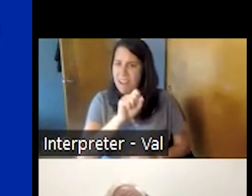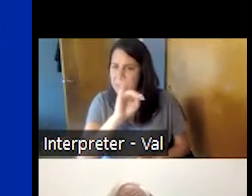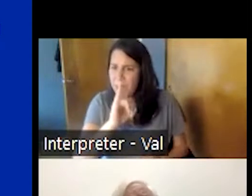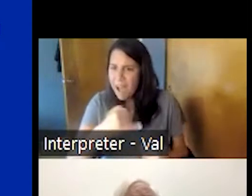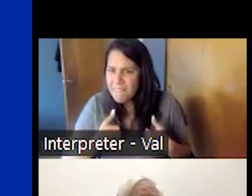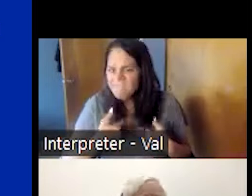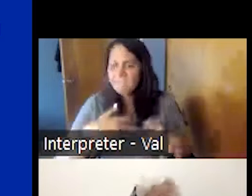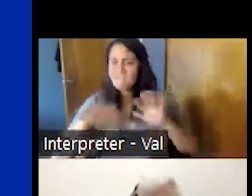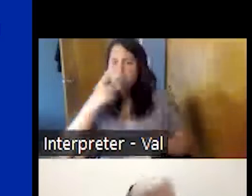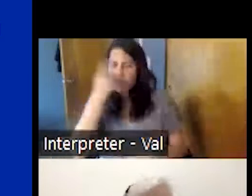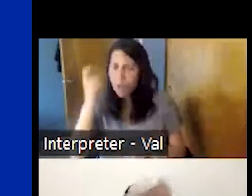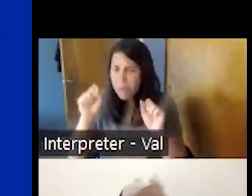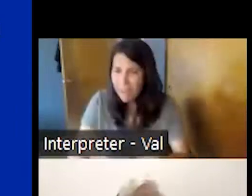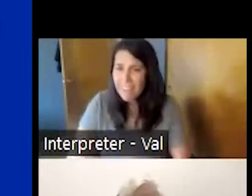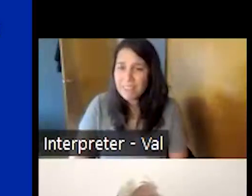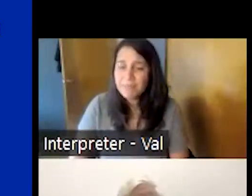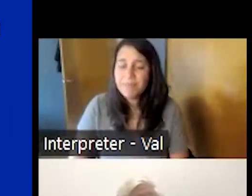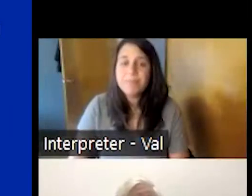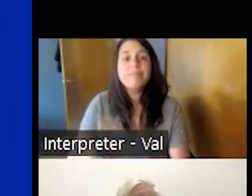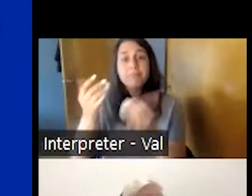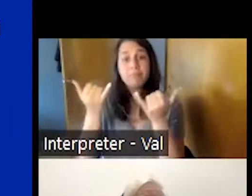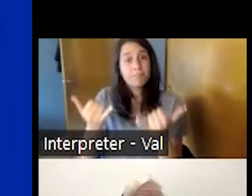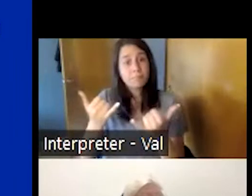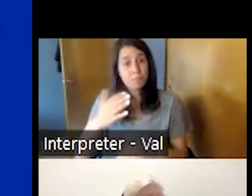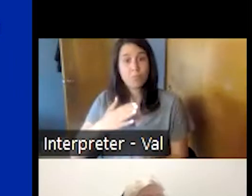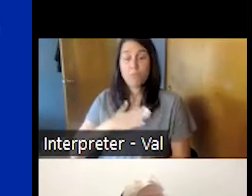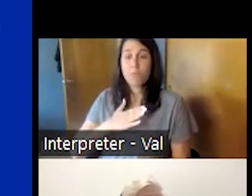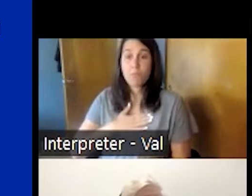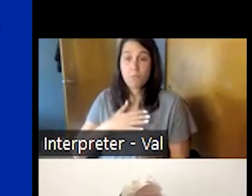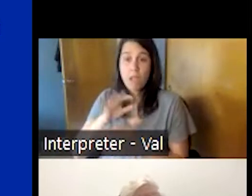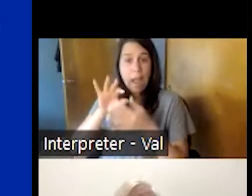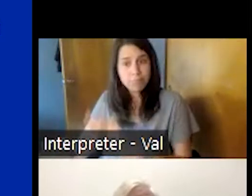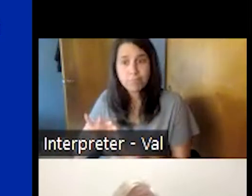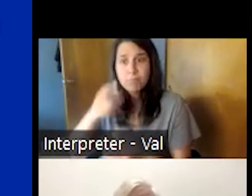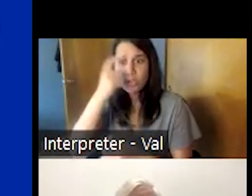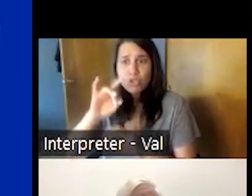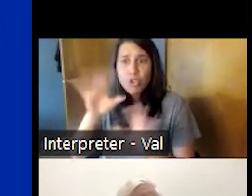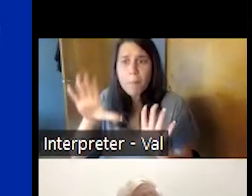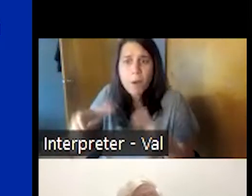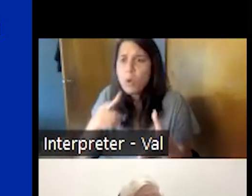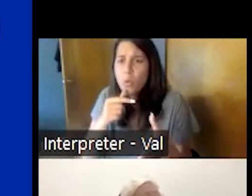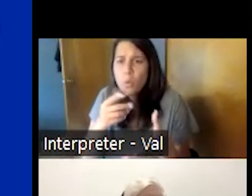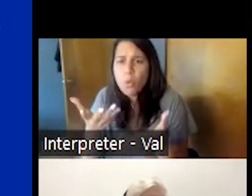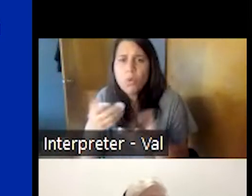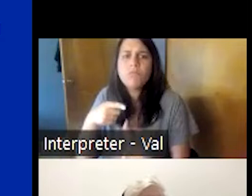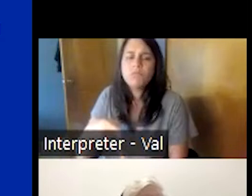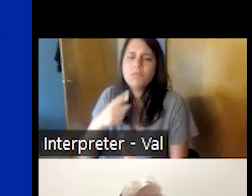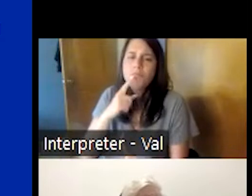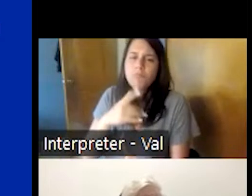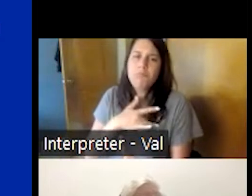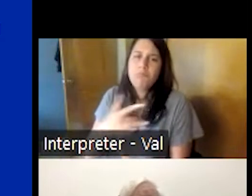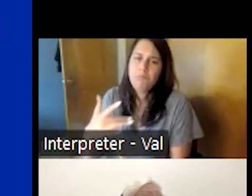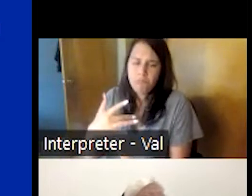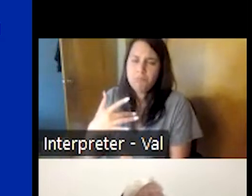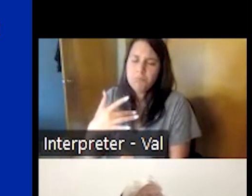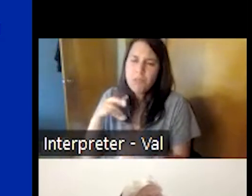my discussions of post-traumatic stress disorder today in people with serious mental illness are going to focus on the common traumatic events that are